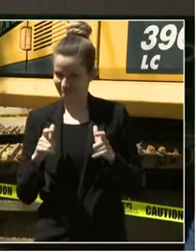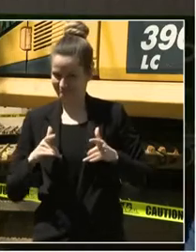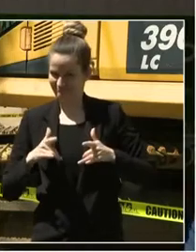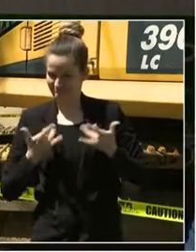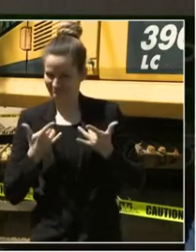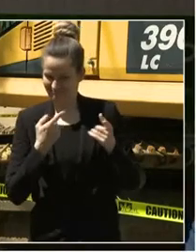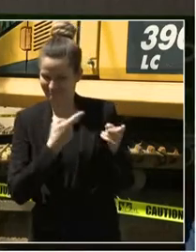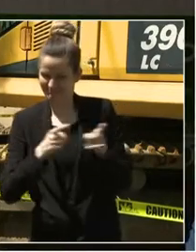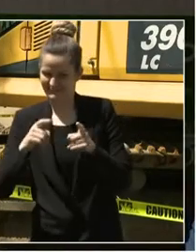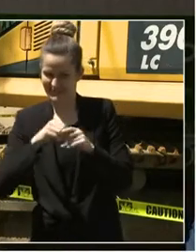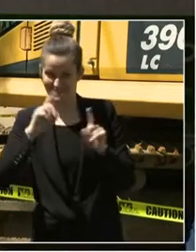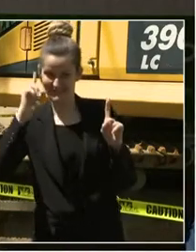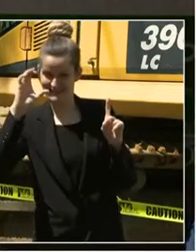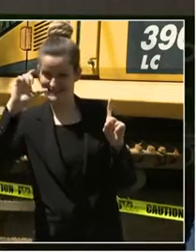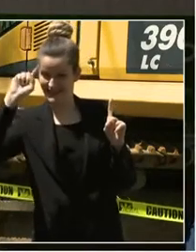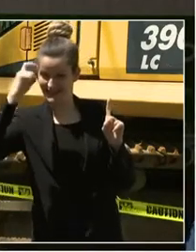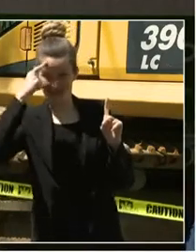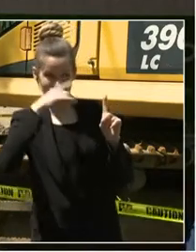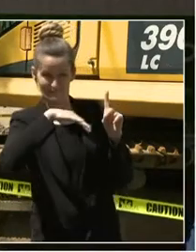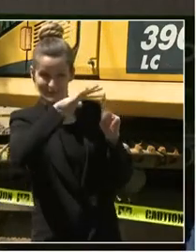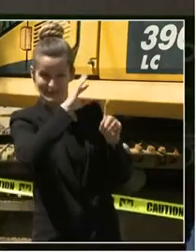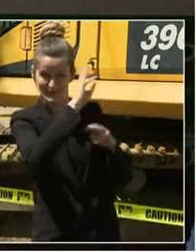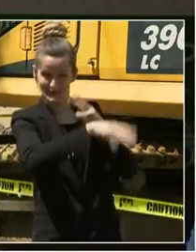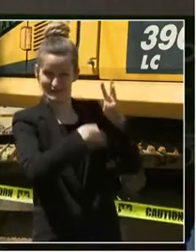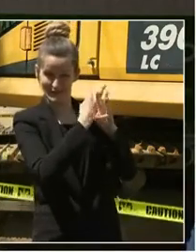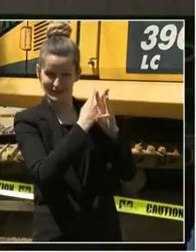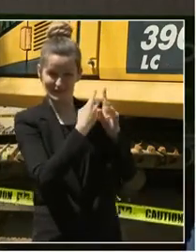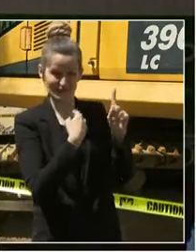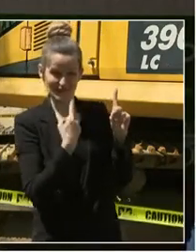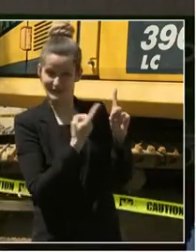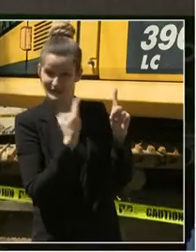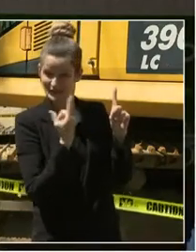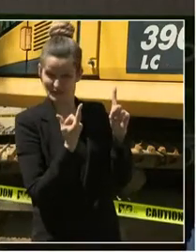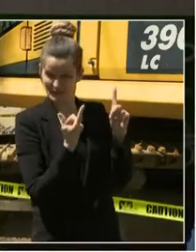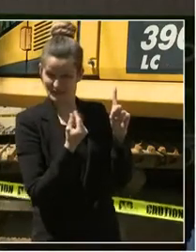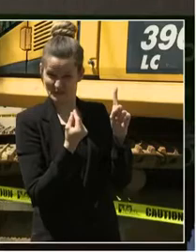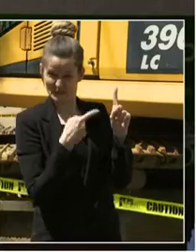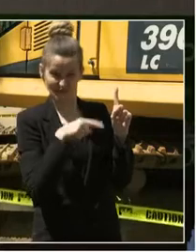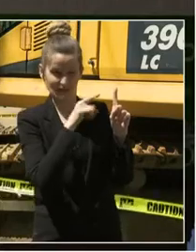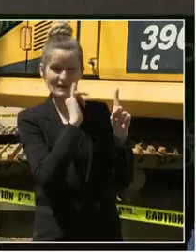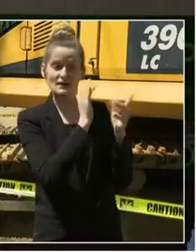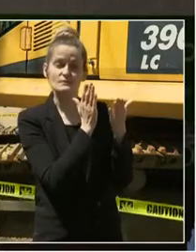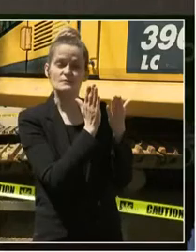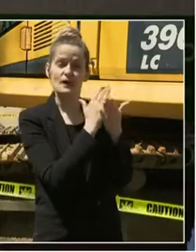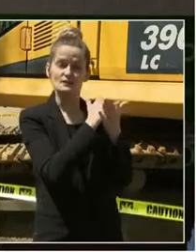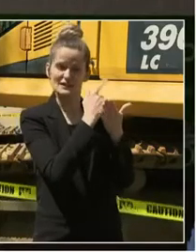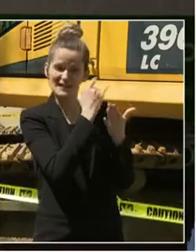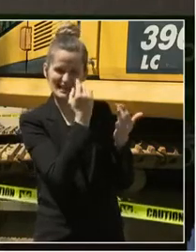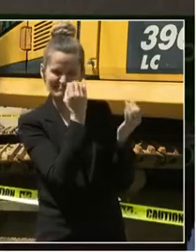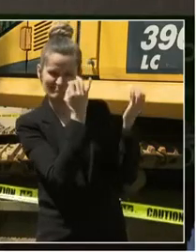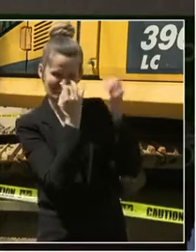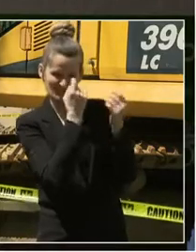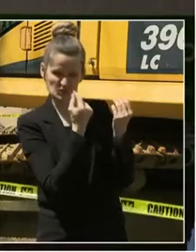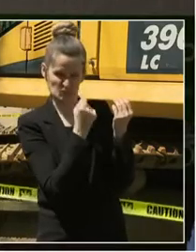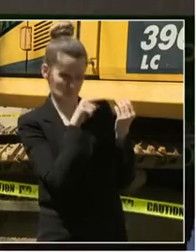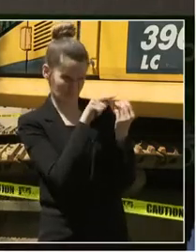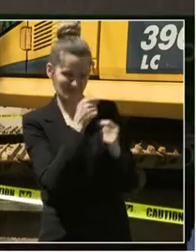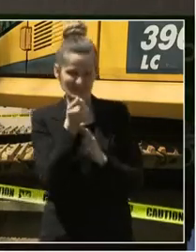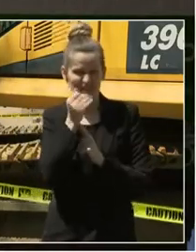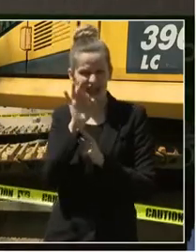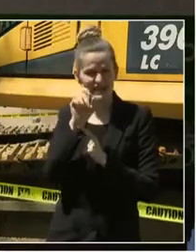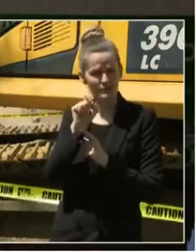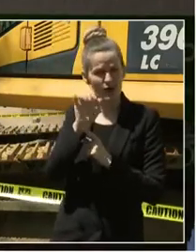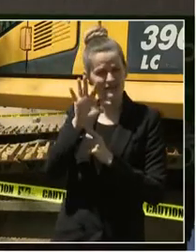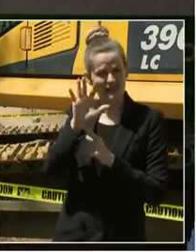is considering my budget proposal. I sent a $19.5 billion balanced